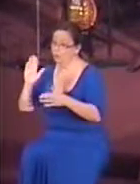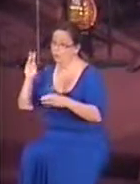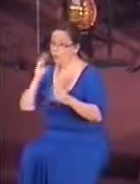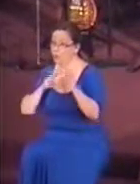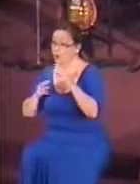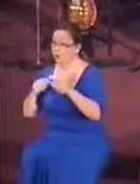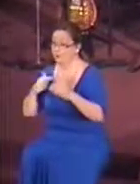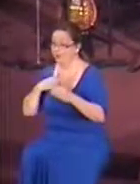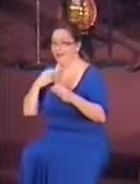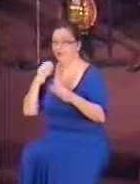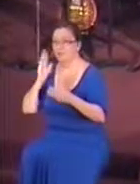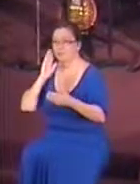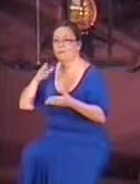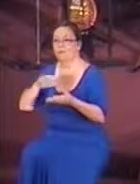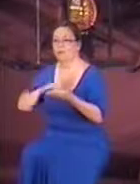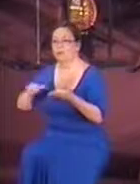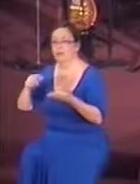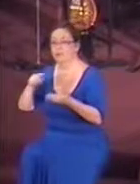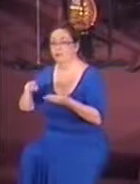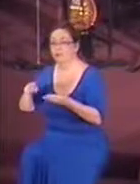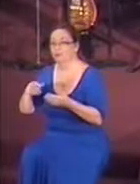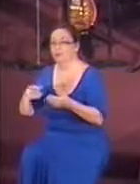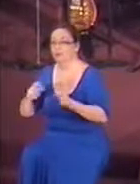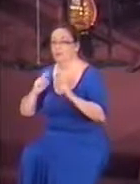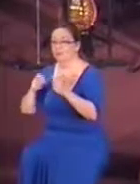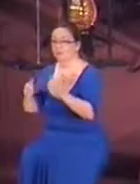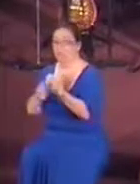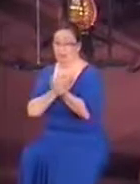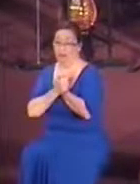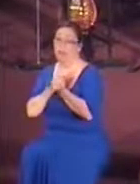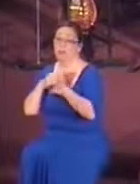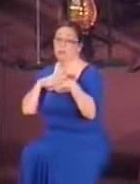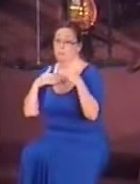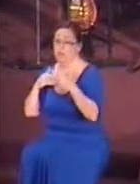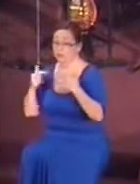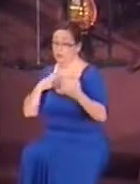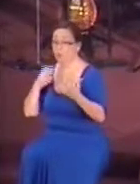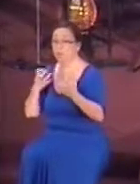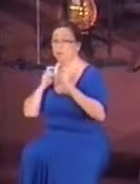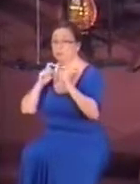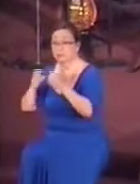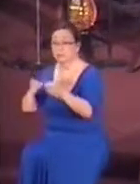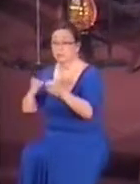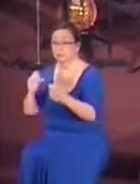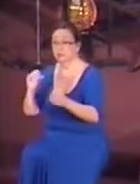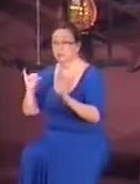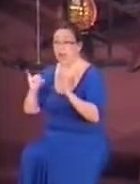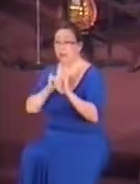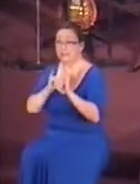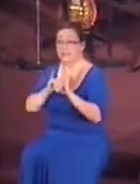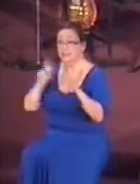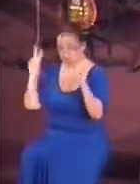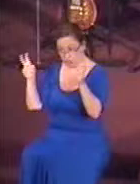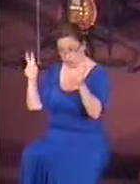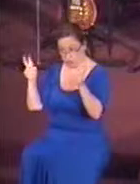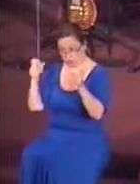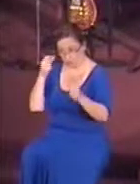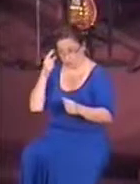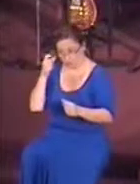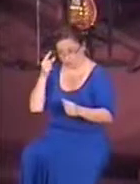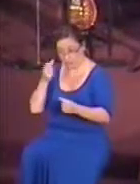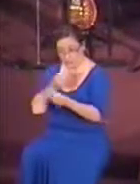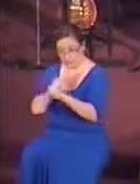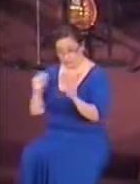the forgiveness and the love and the compassion that I want to give you. And so we need to identify the issue. We need to understand